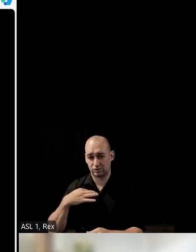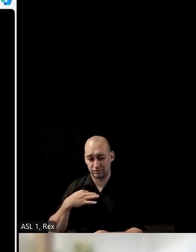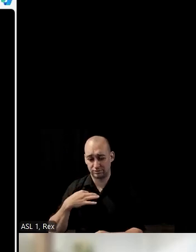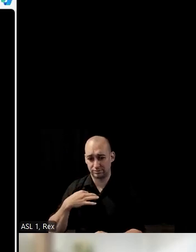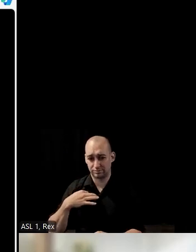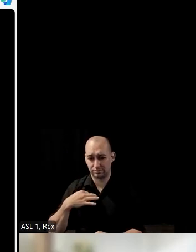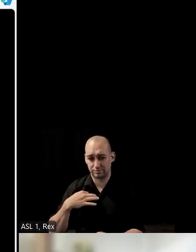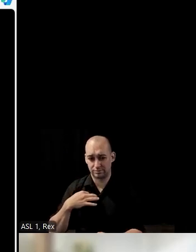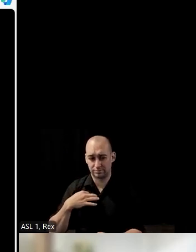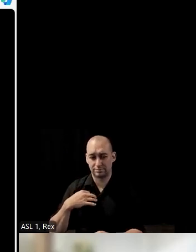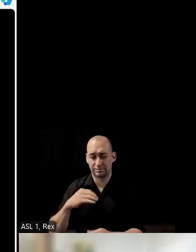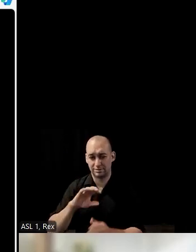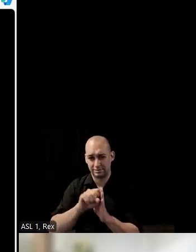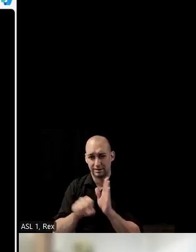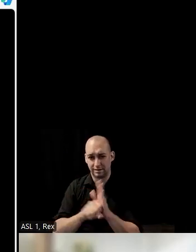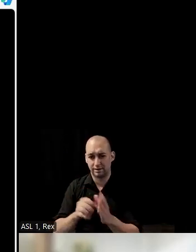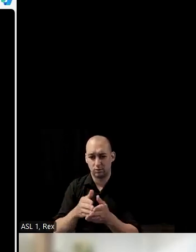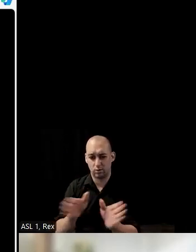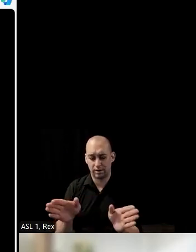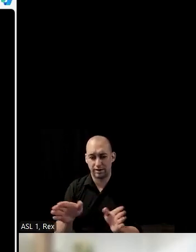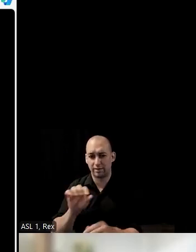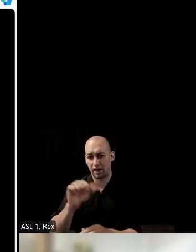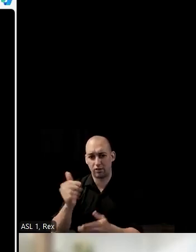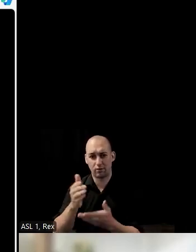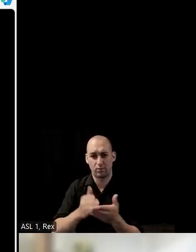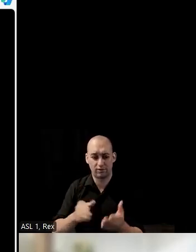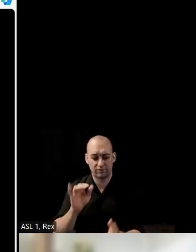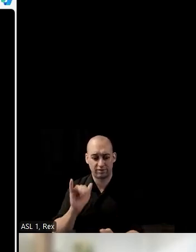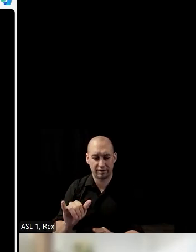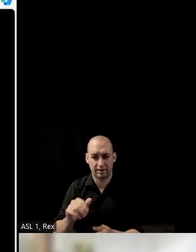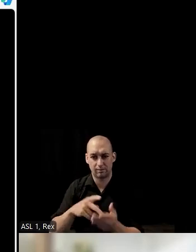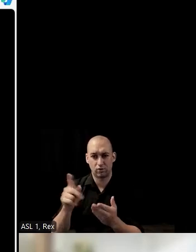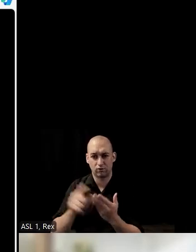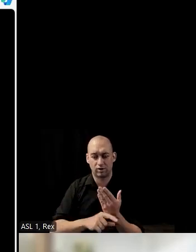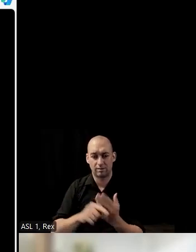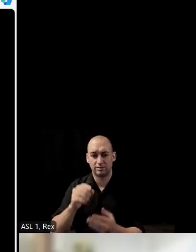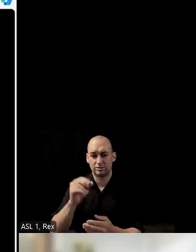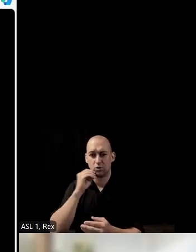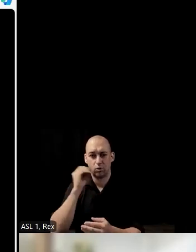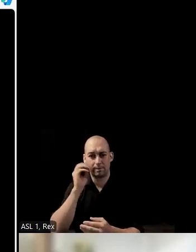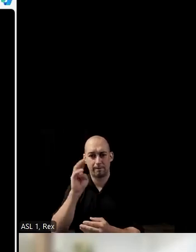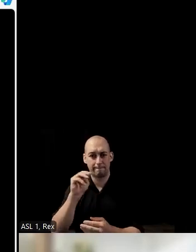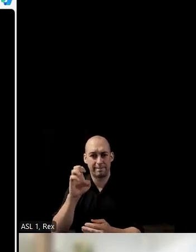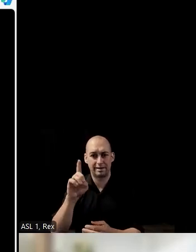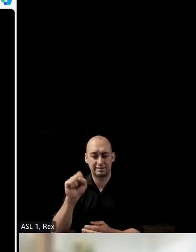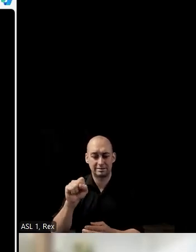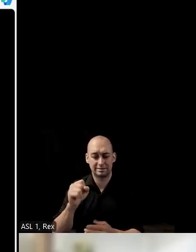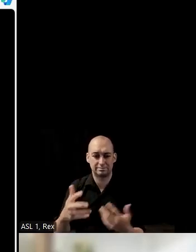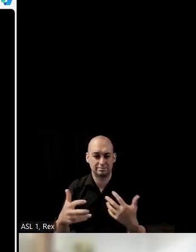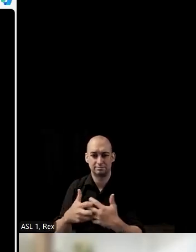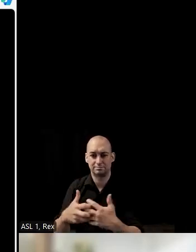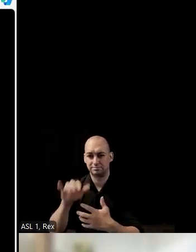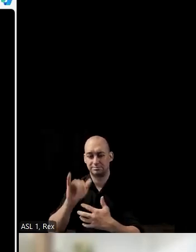replicable statewide. The other part of this program is Home Meds, which was also incorporated as developed